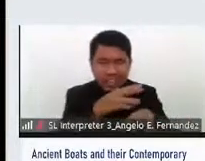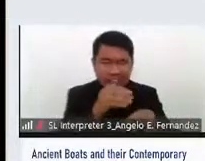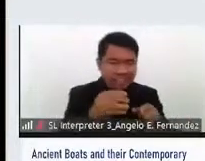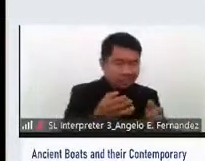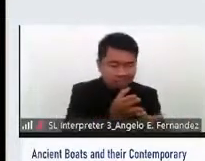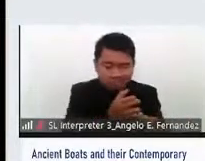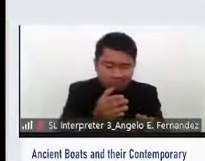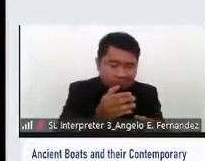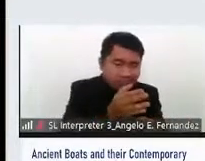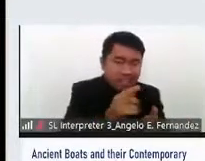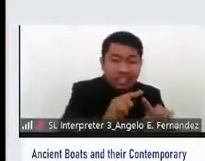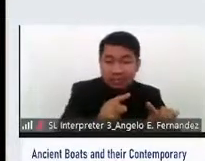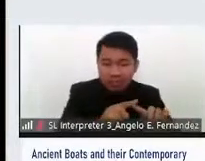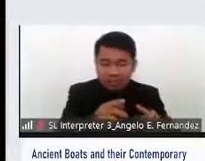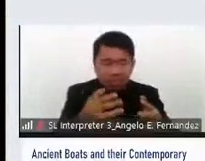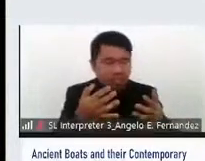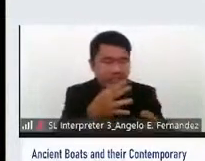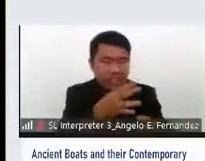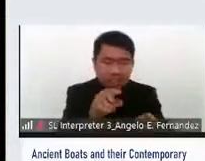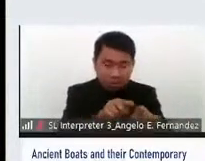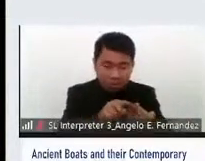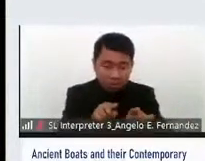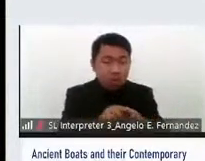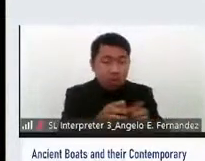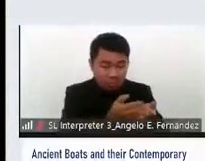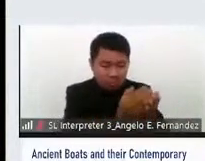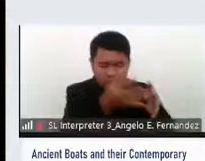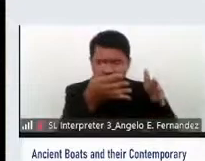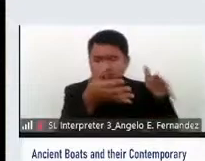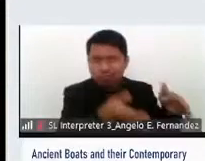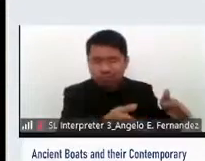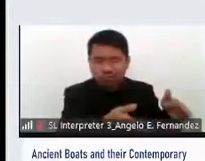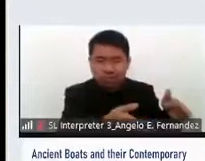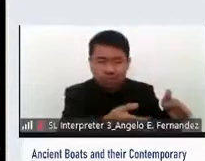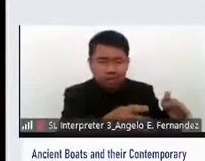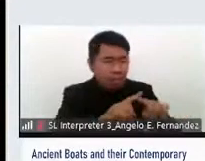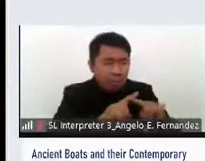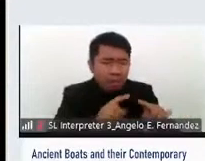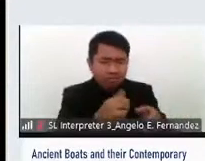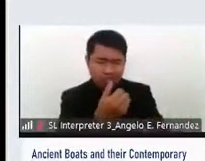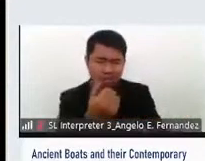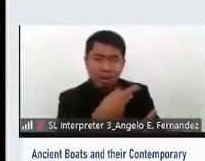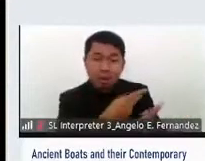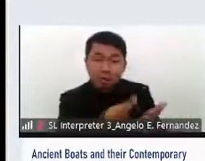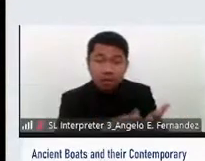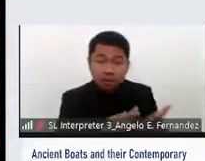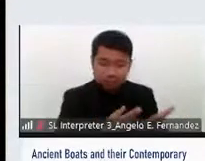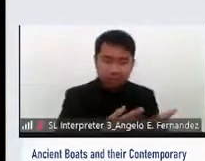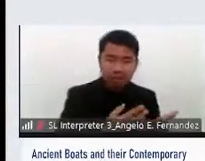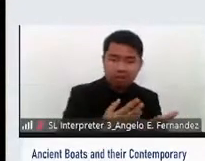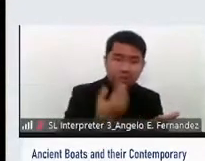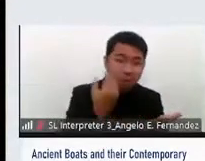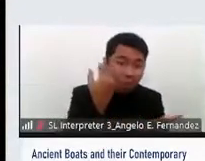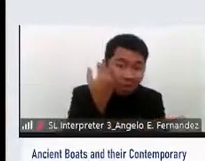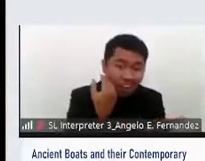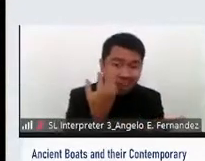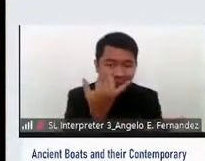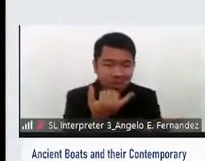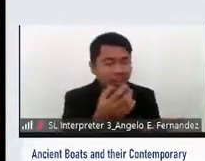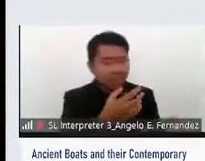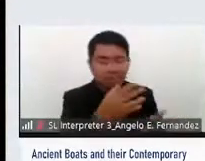abandoned and their useful parts stripped for reuse before natural processes bury the remains in sediment and preserve